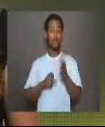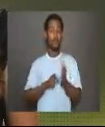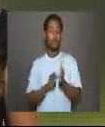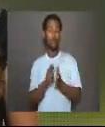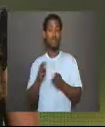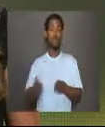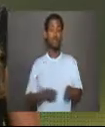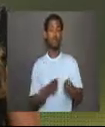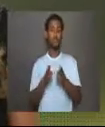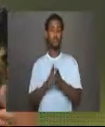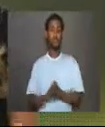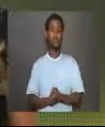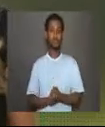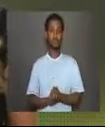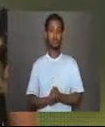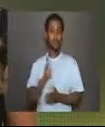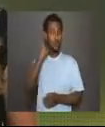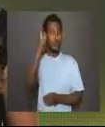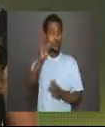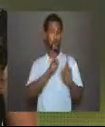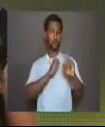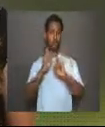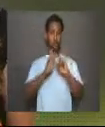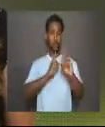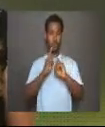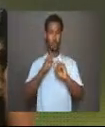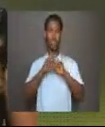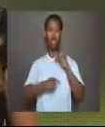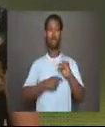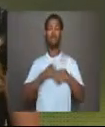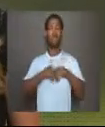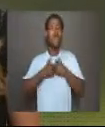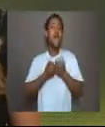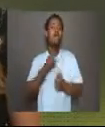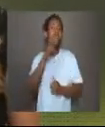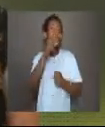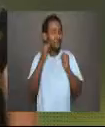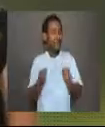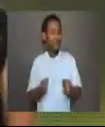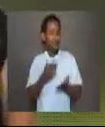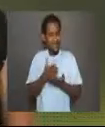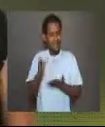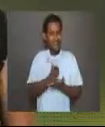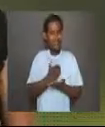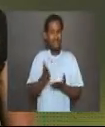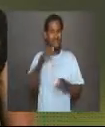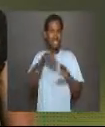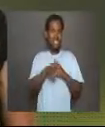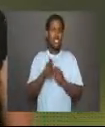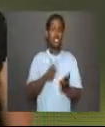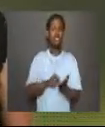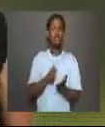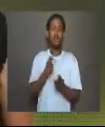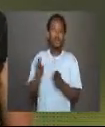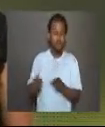system. We will also talk about how you can participate in the democratic process of